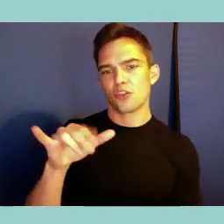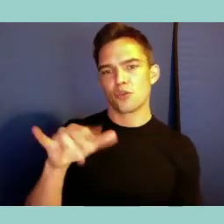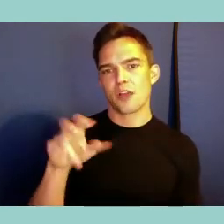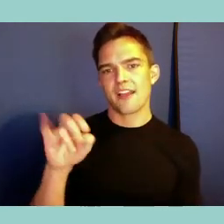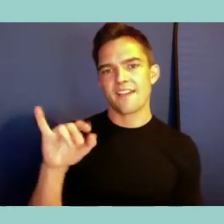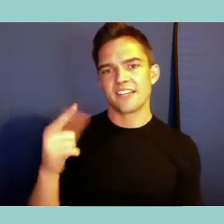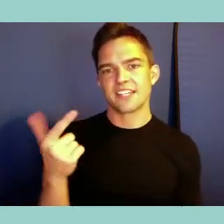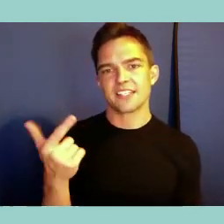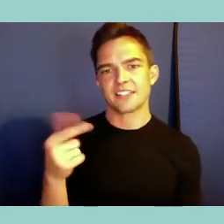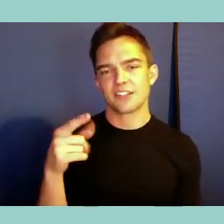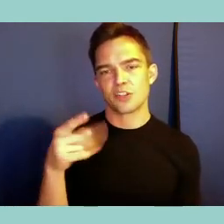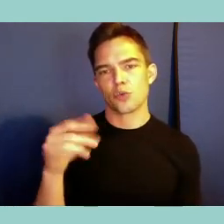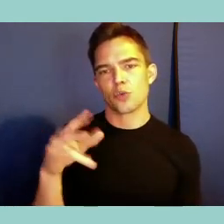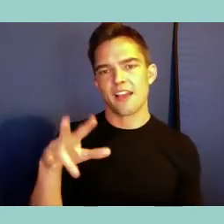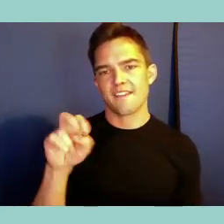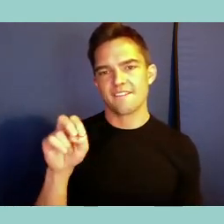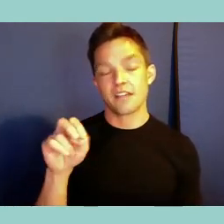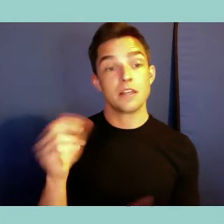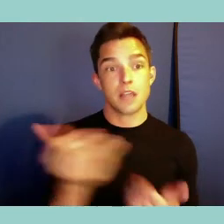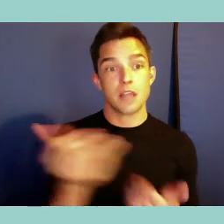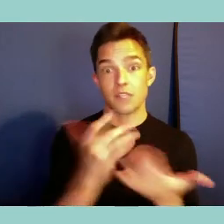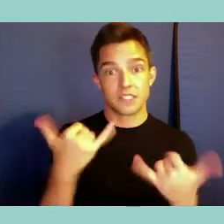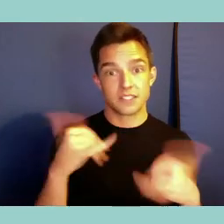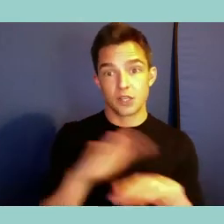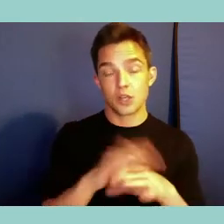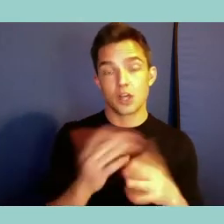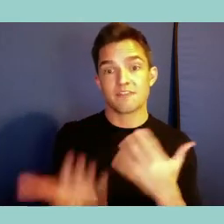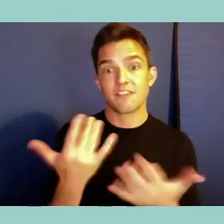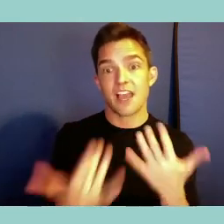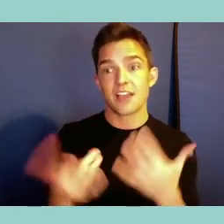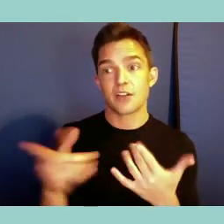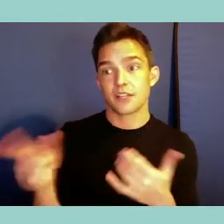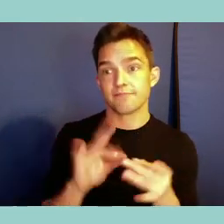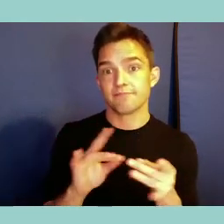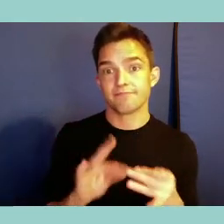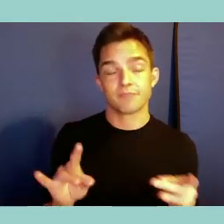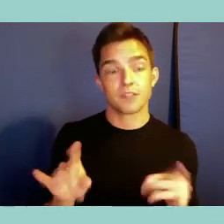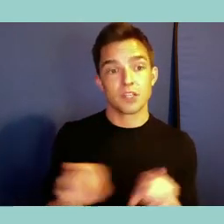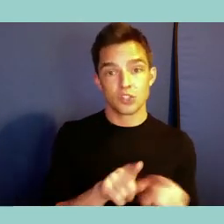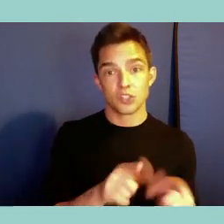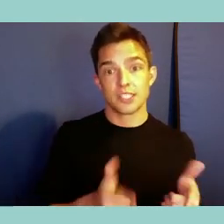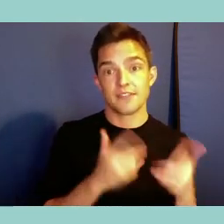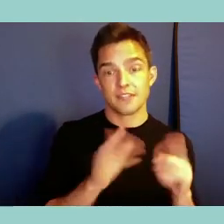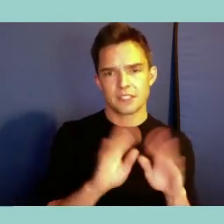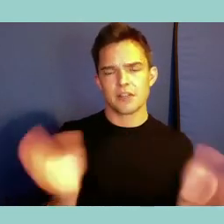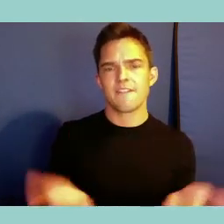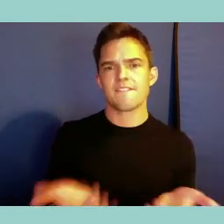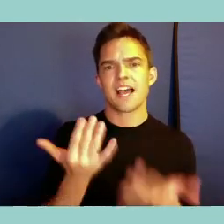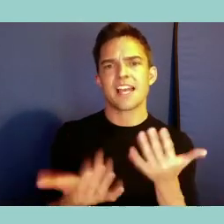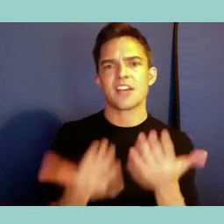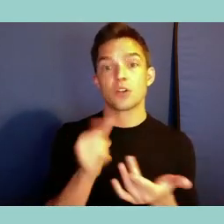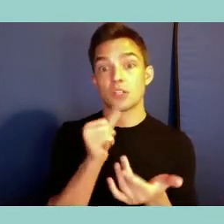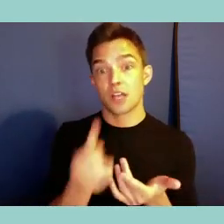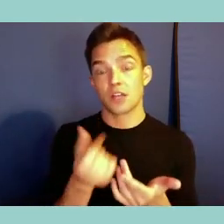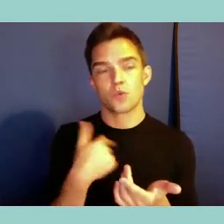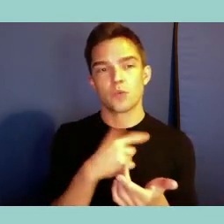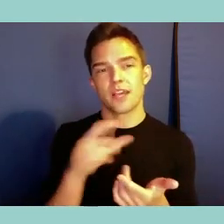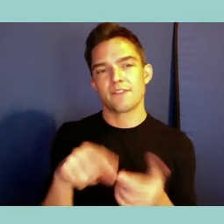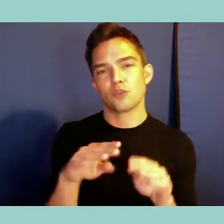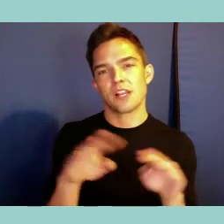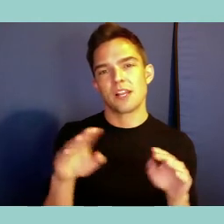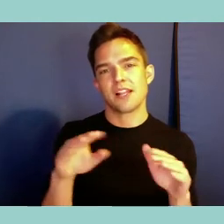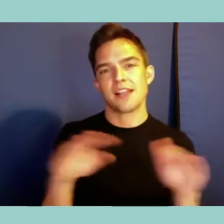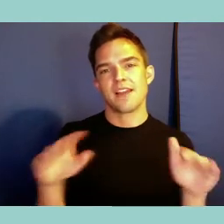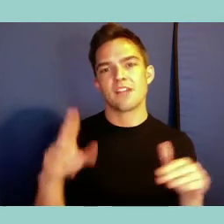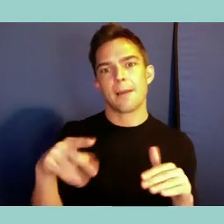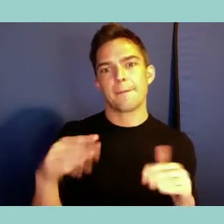Everything is still on fire," they write. "And in addition to living, it is clear that fire or not, we must level